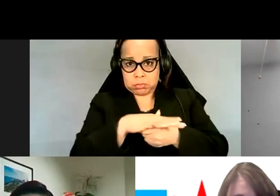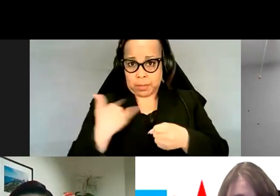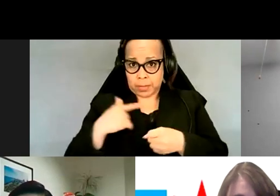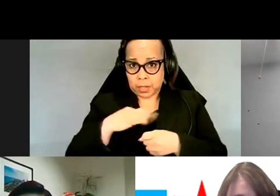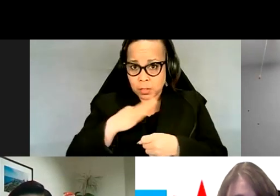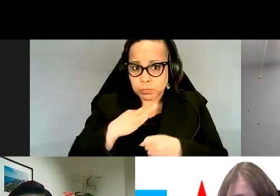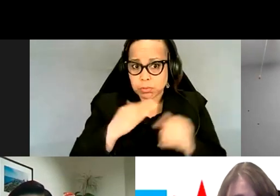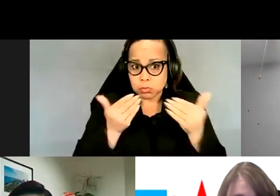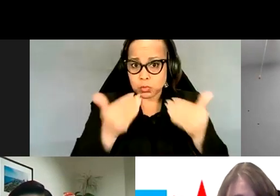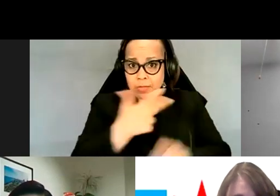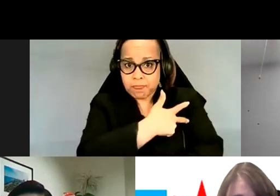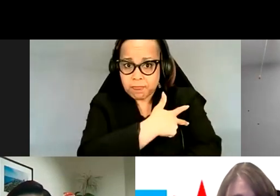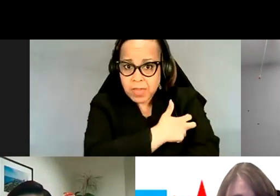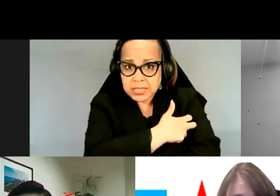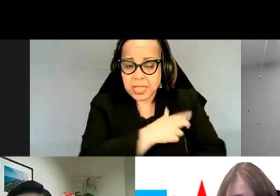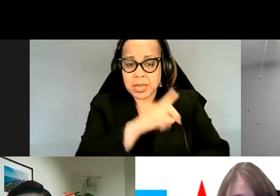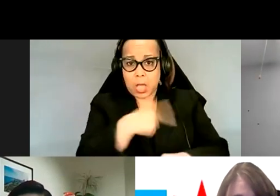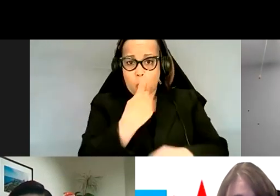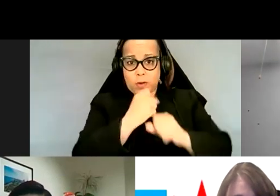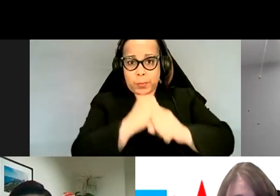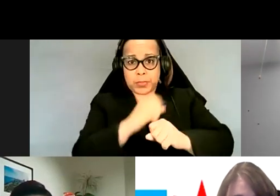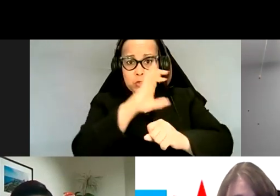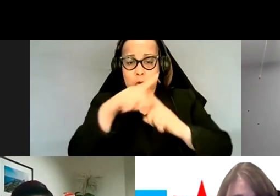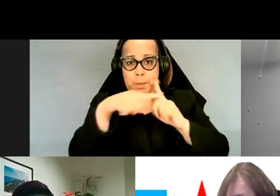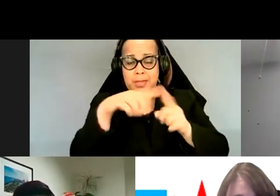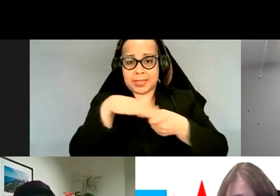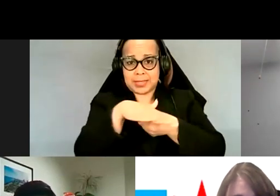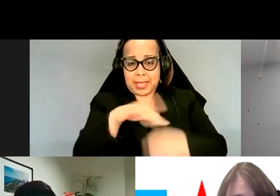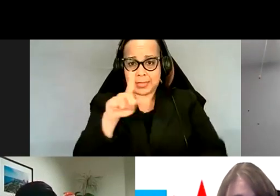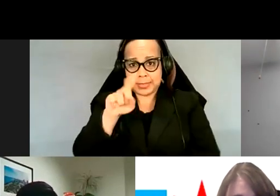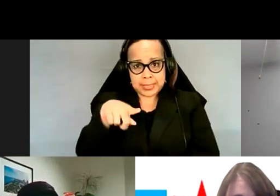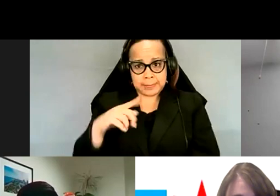to get vaccinated at one of the Protect Chicago Plus sites?